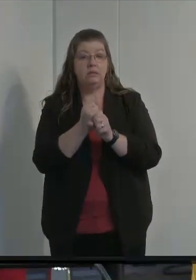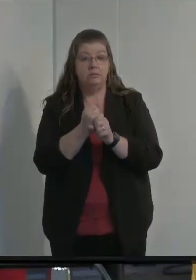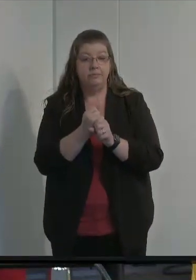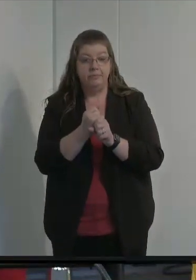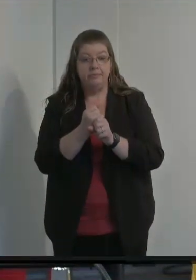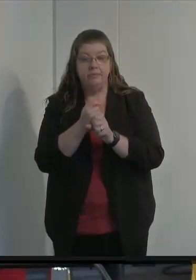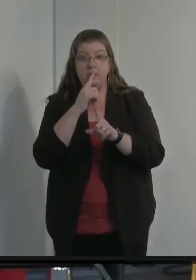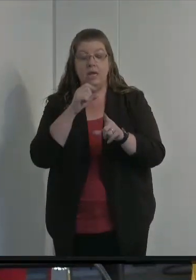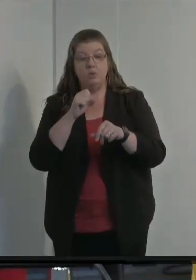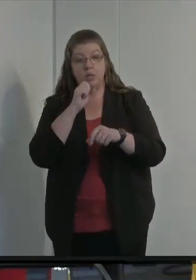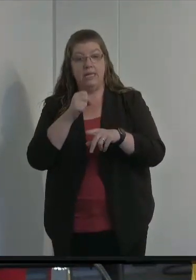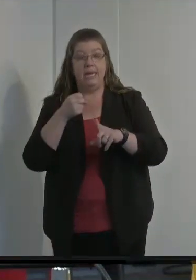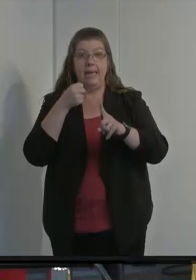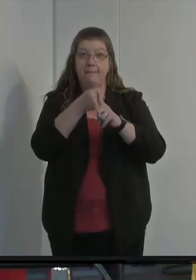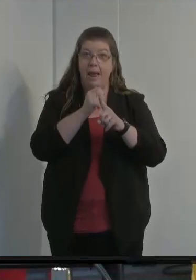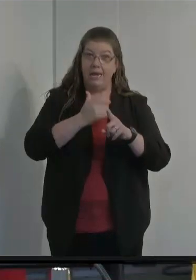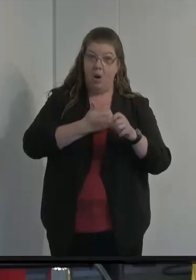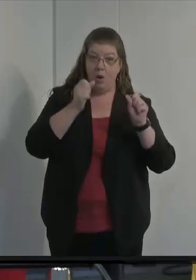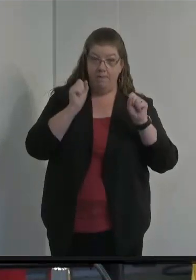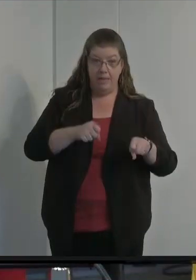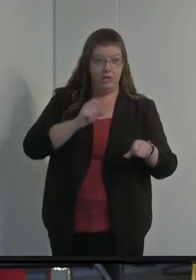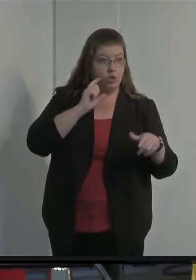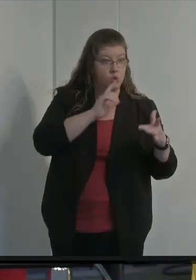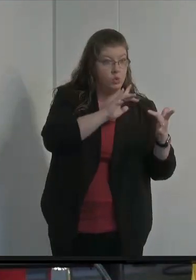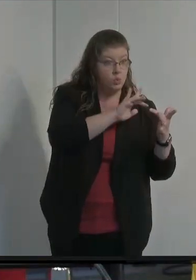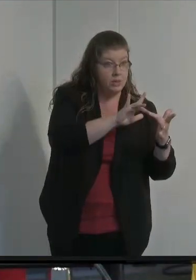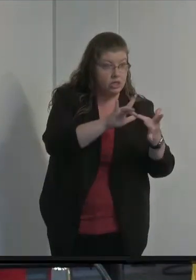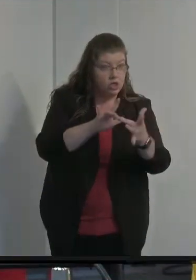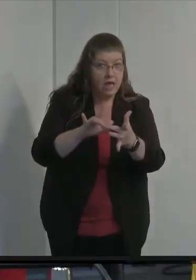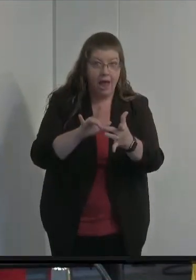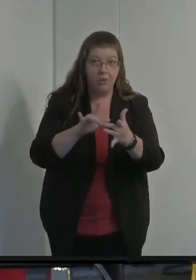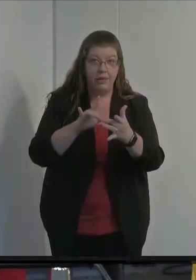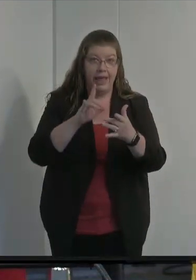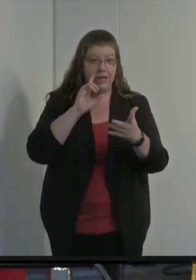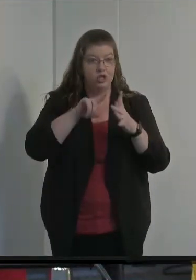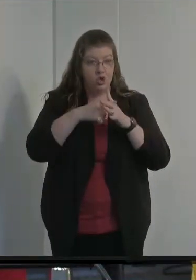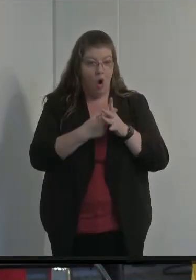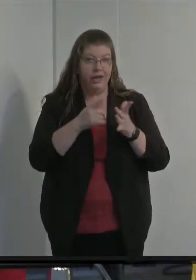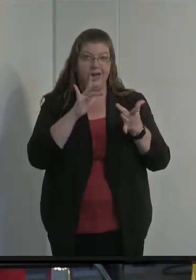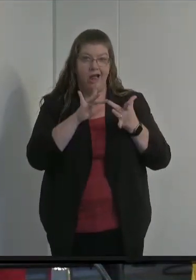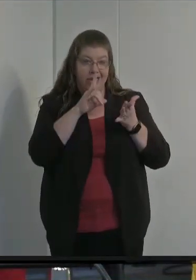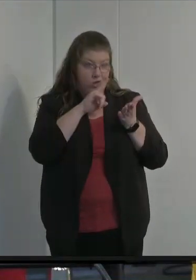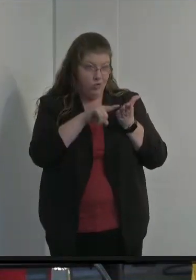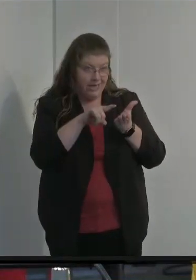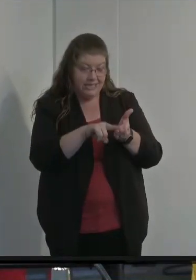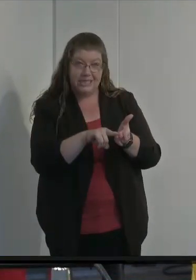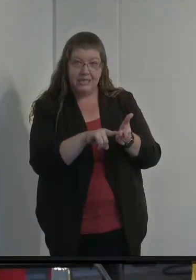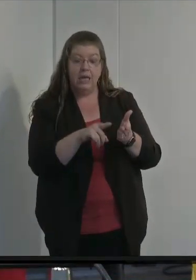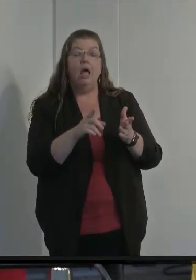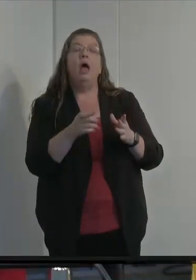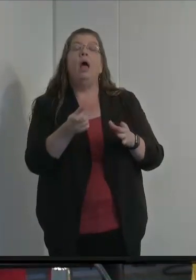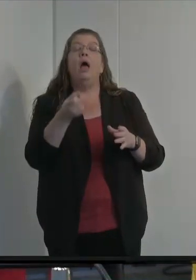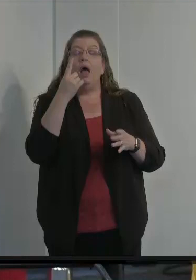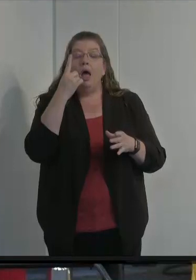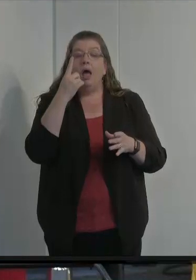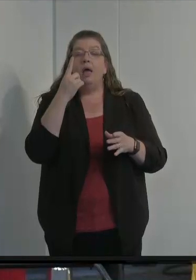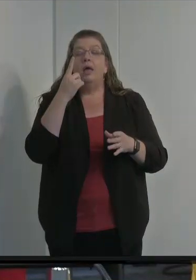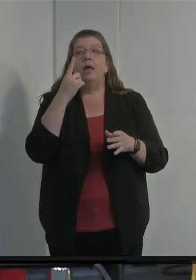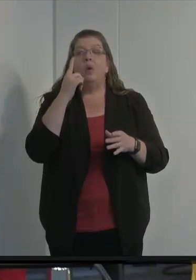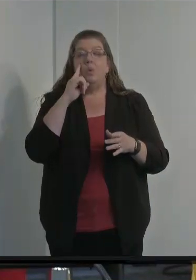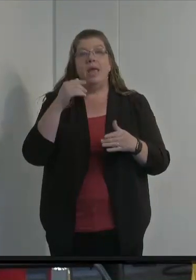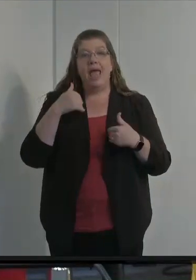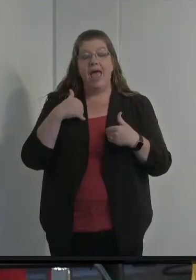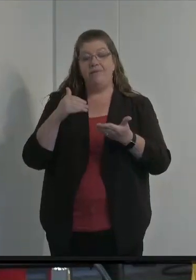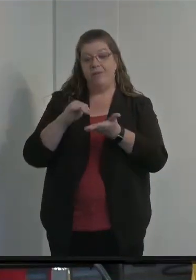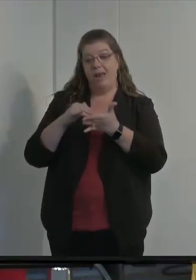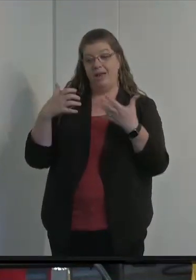does impact our ability to reach out and initiate our contact tracing. However, we have our medical